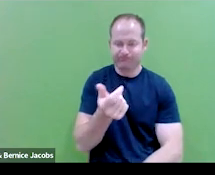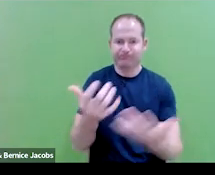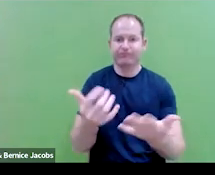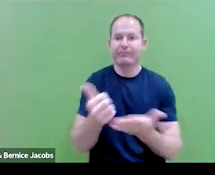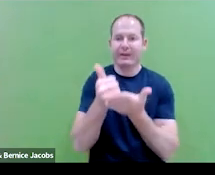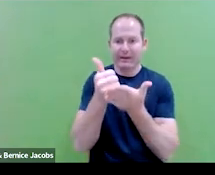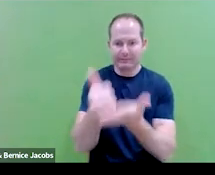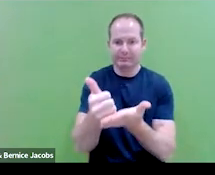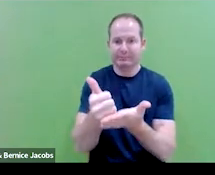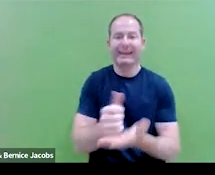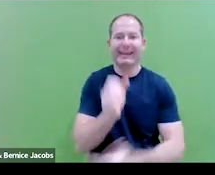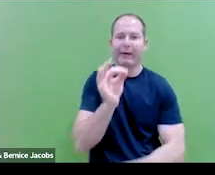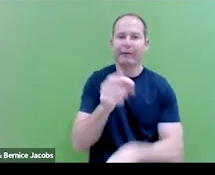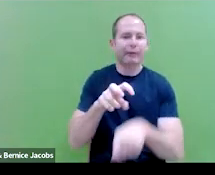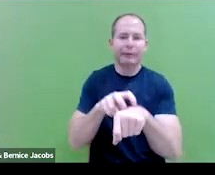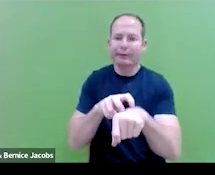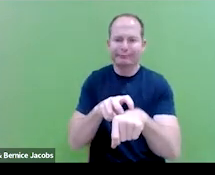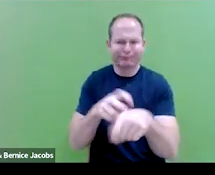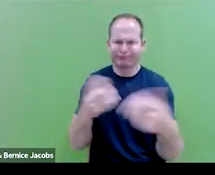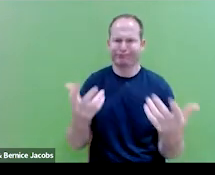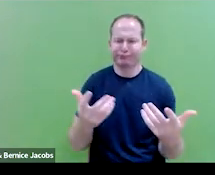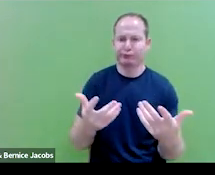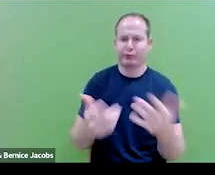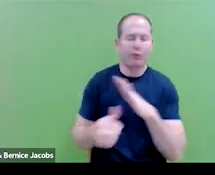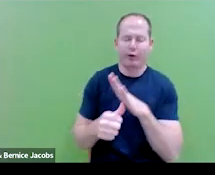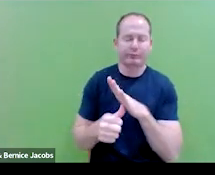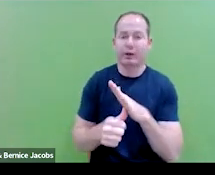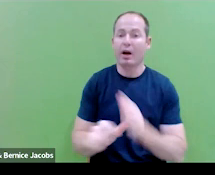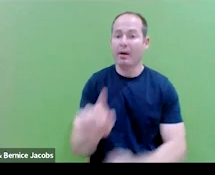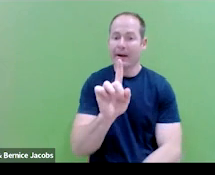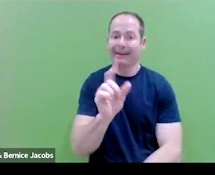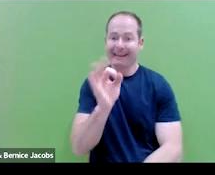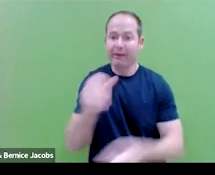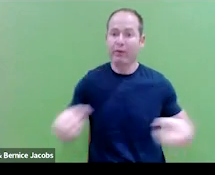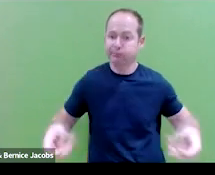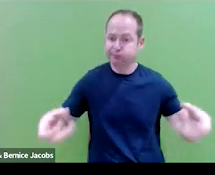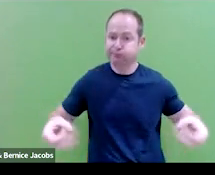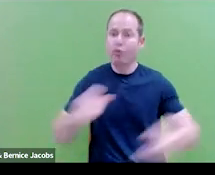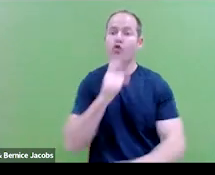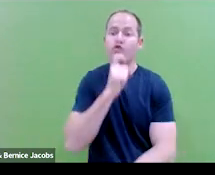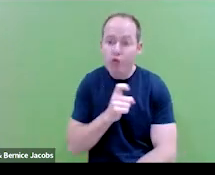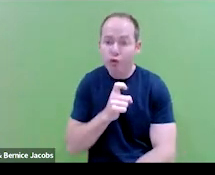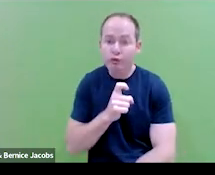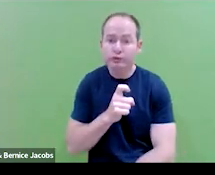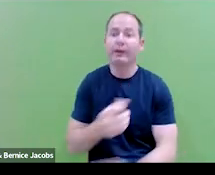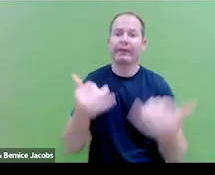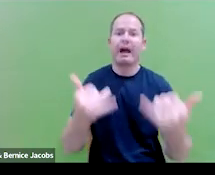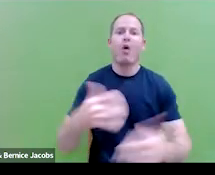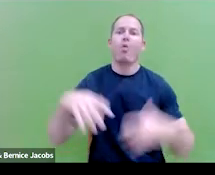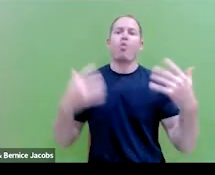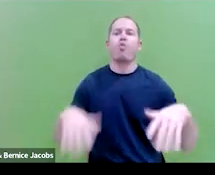don't need it would never have noticed. But for somebody who does require accessibility, all of a sudden, this is